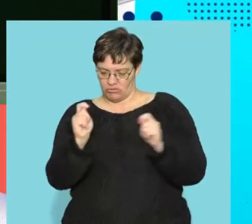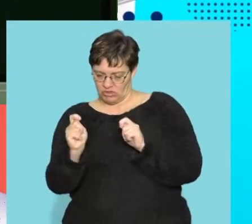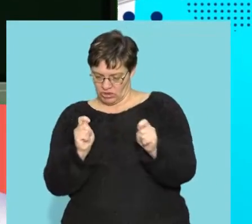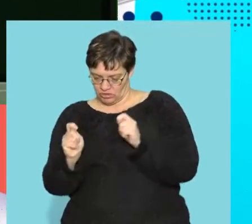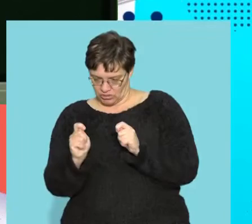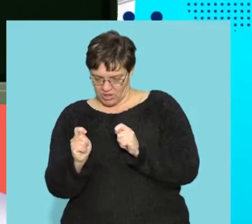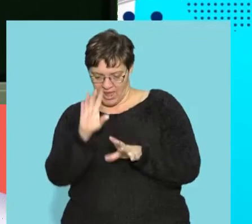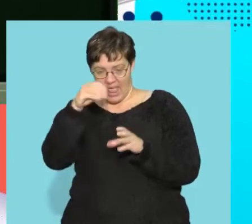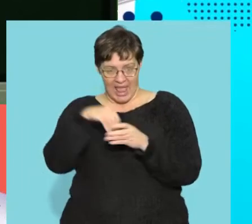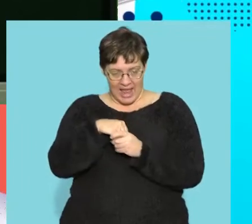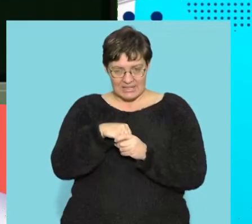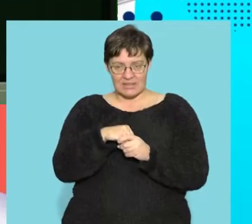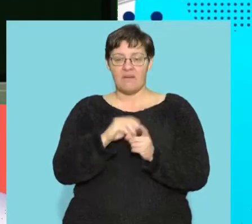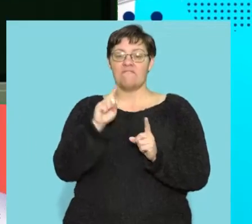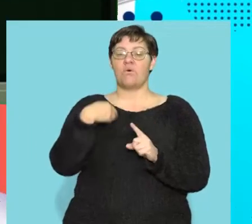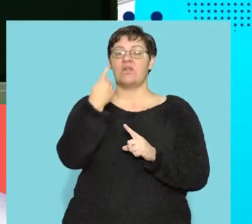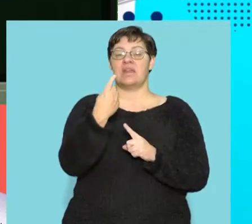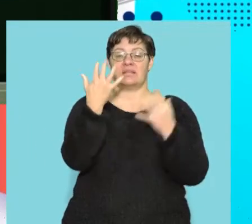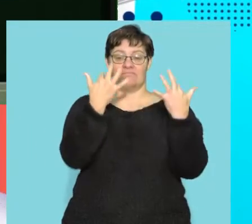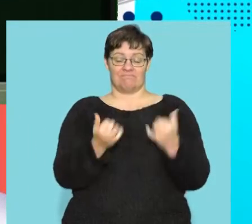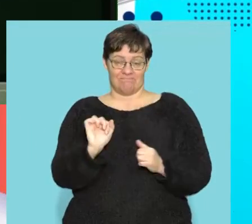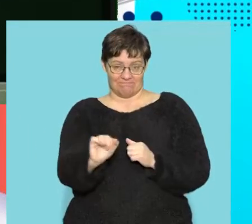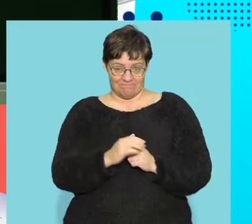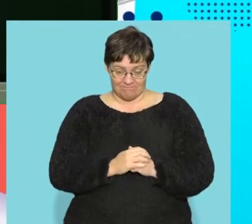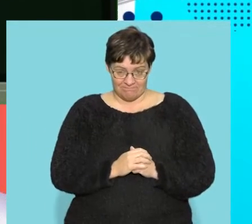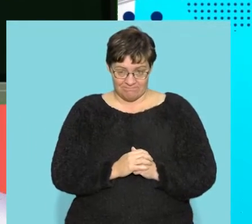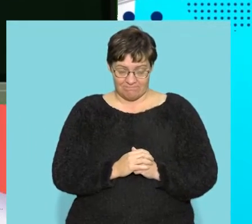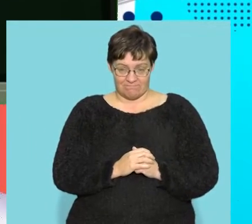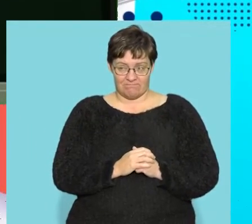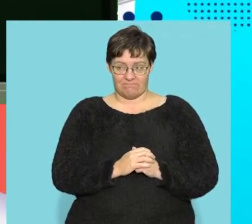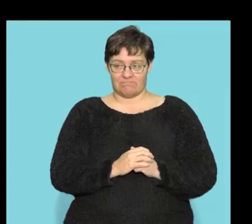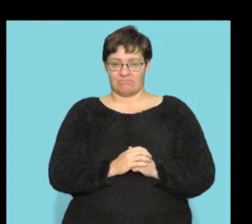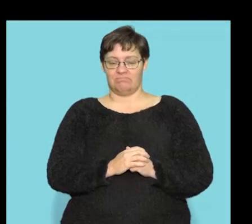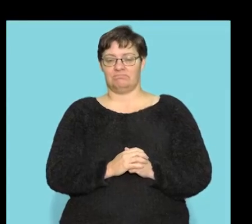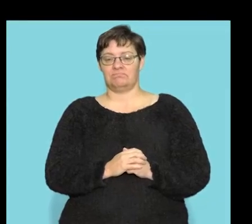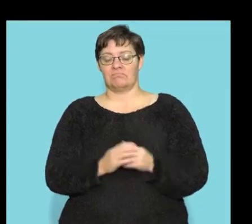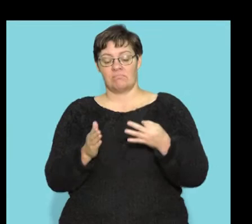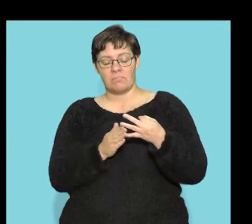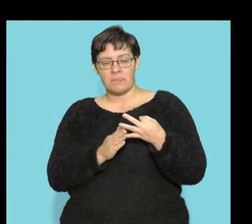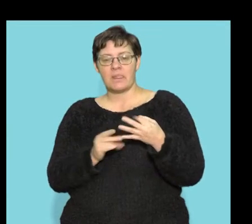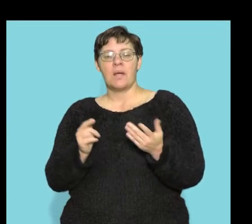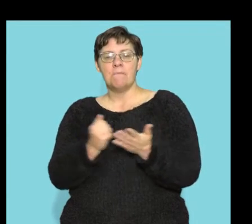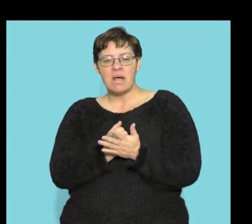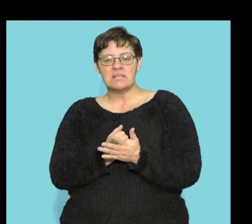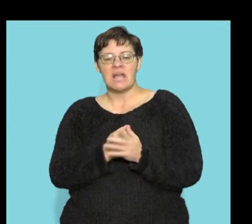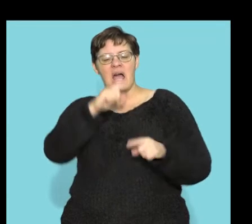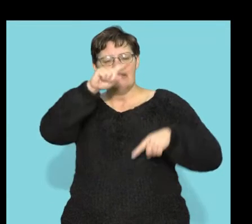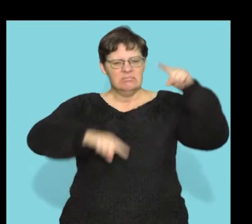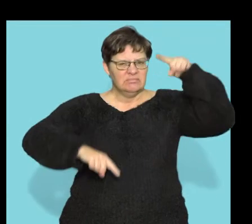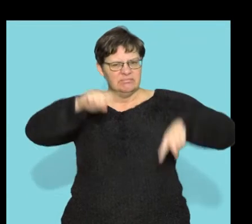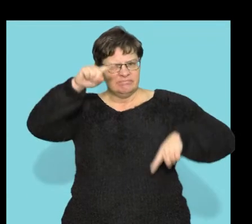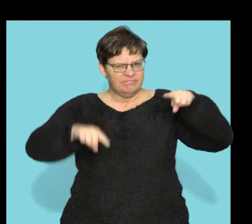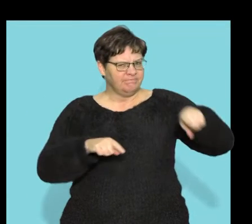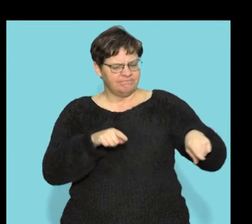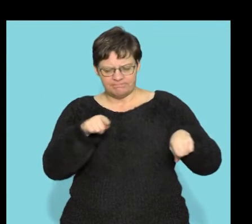them into consideration when we budget, when we draw up the next budget. To determine variances, very,